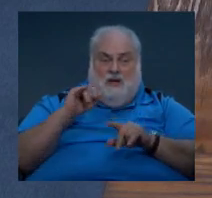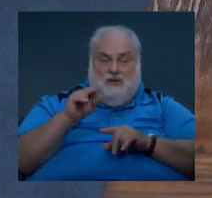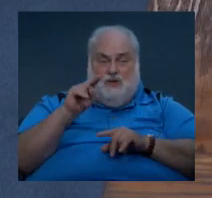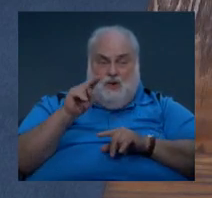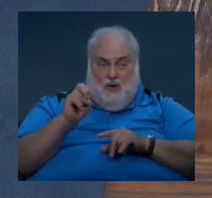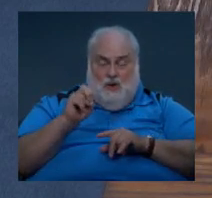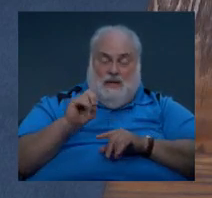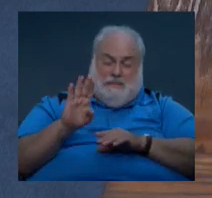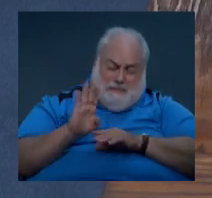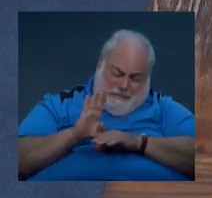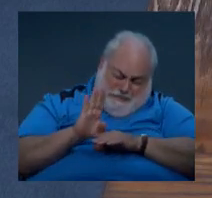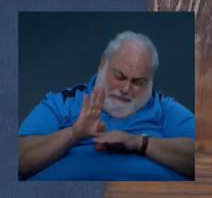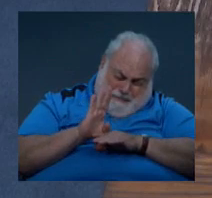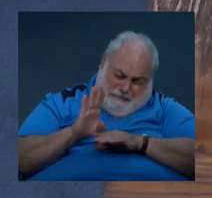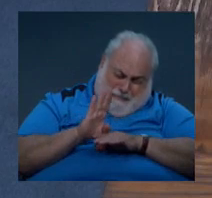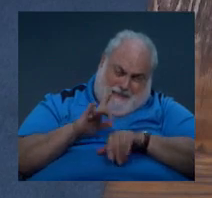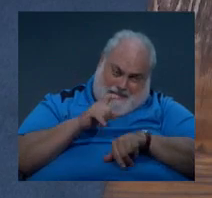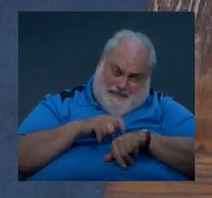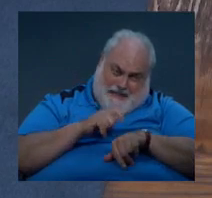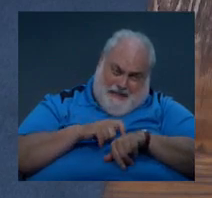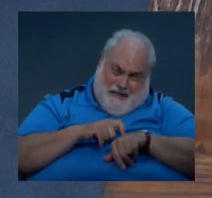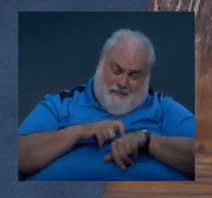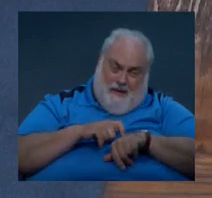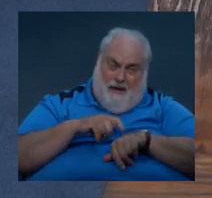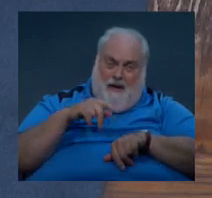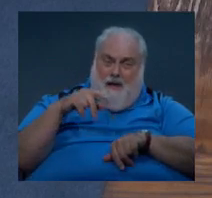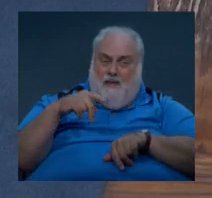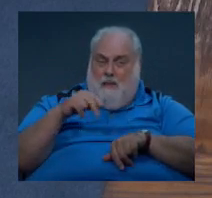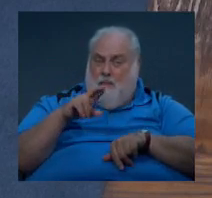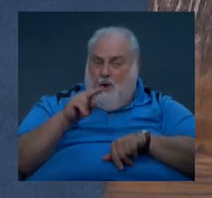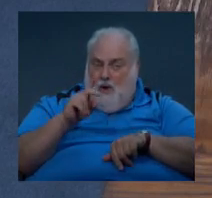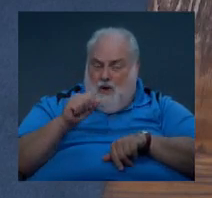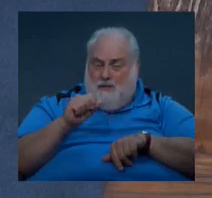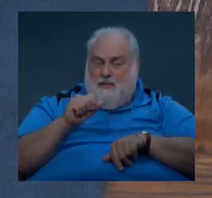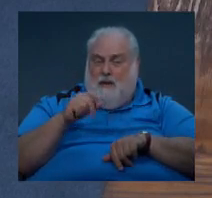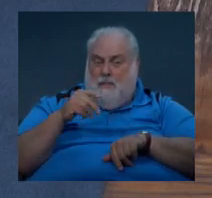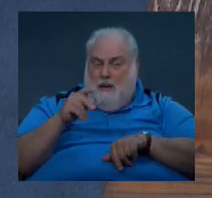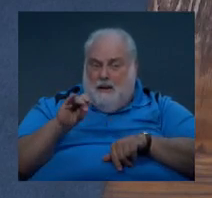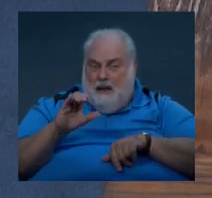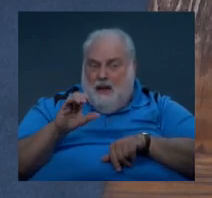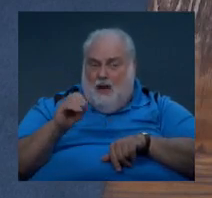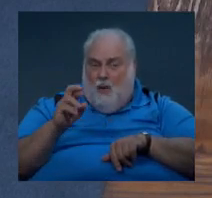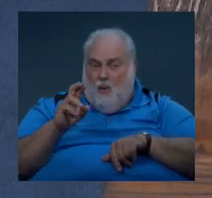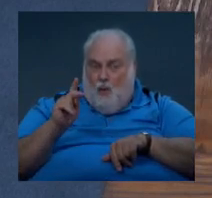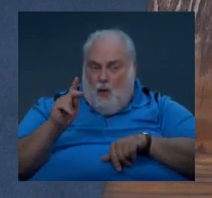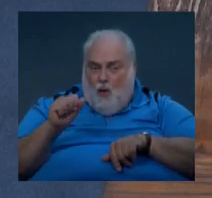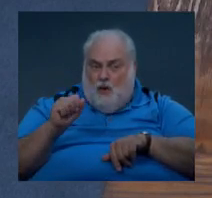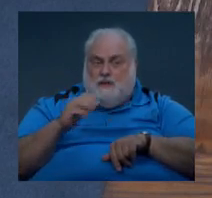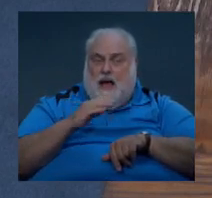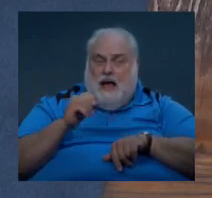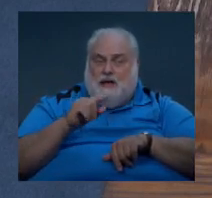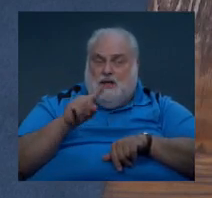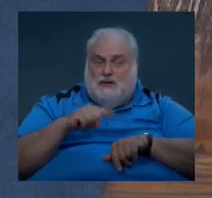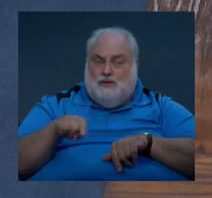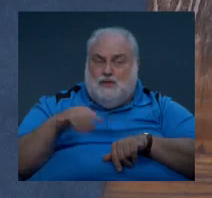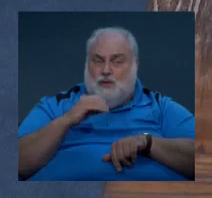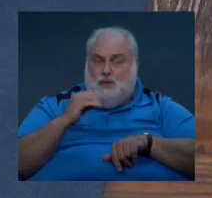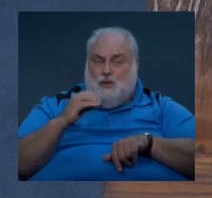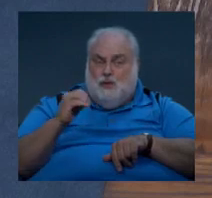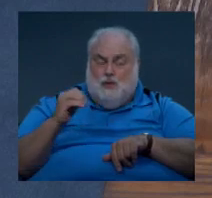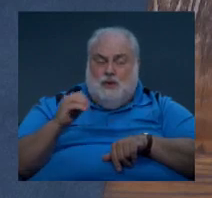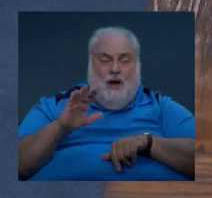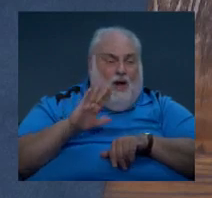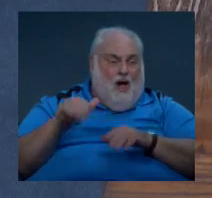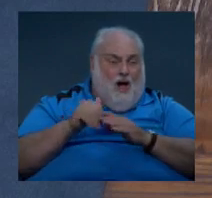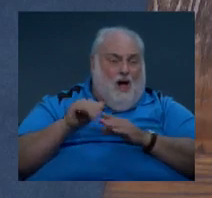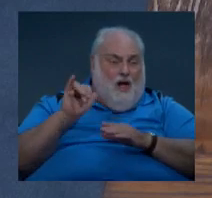very busy time of year for public works, both solid waste and operations with street projects and the zoo. And so all of